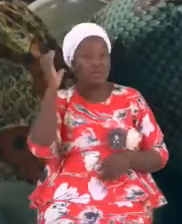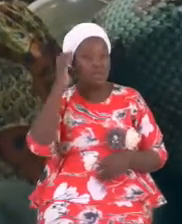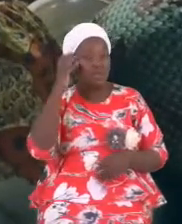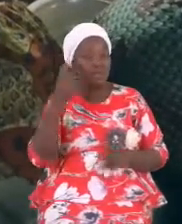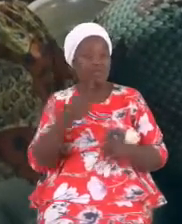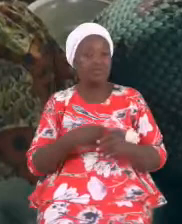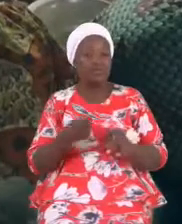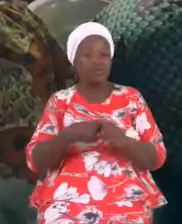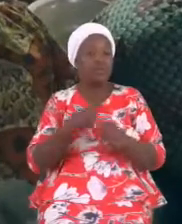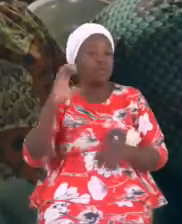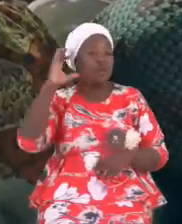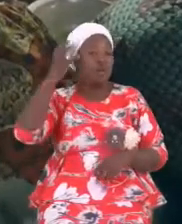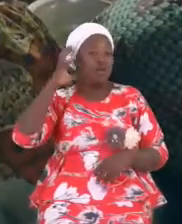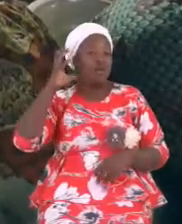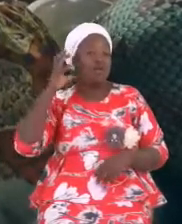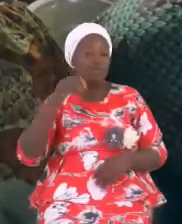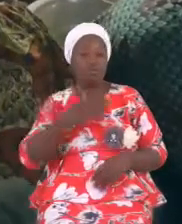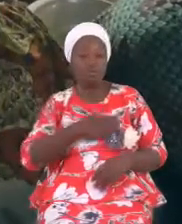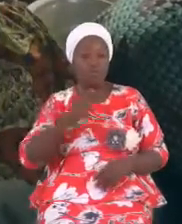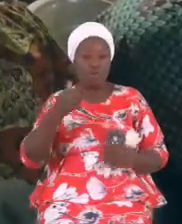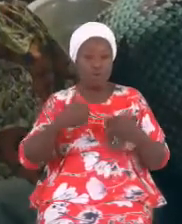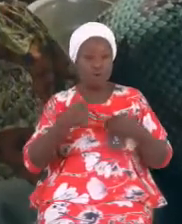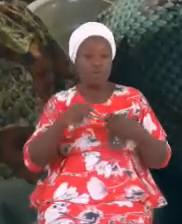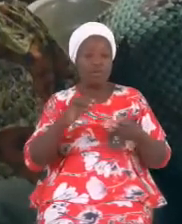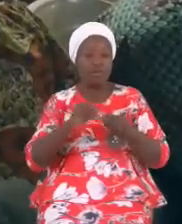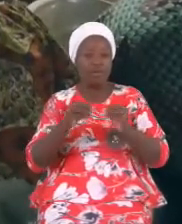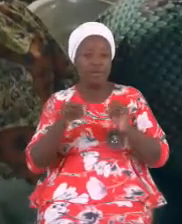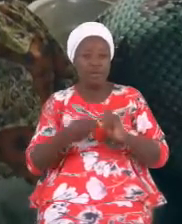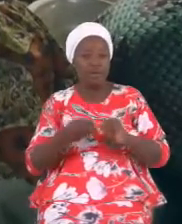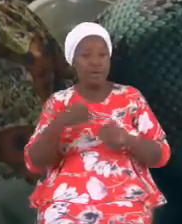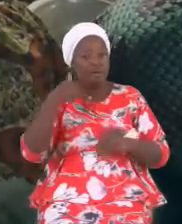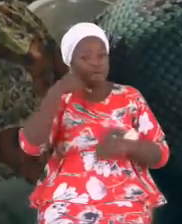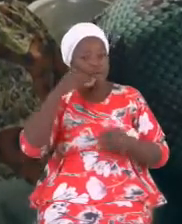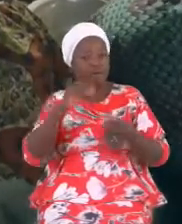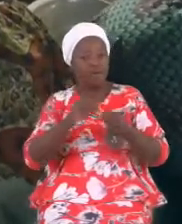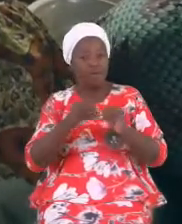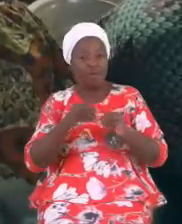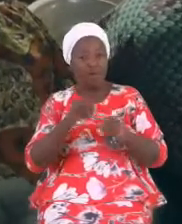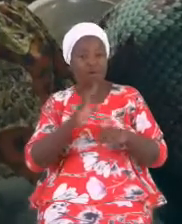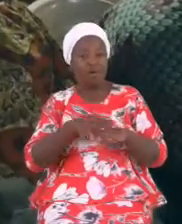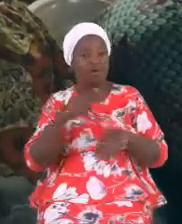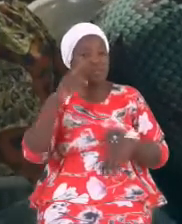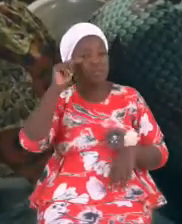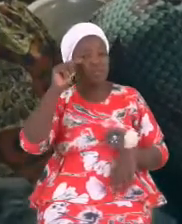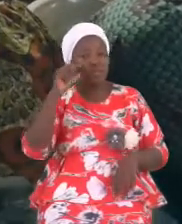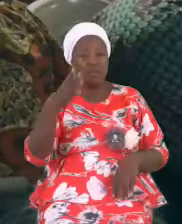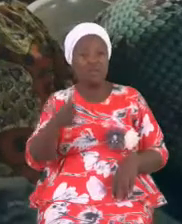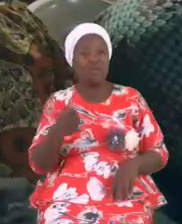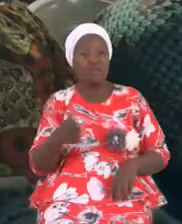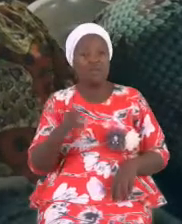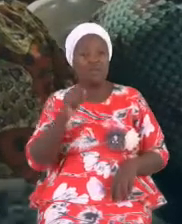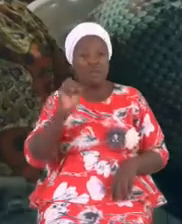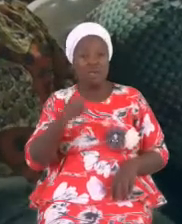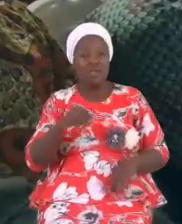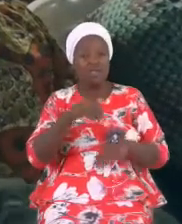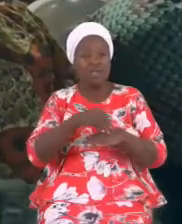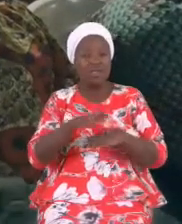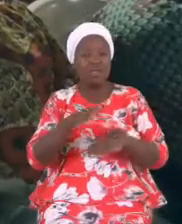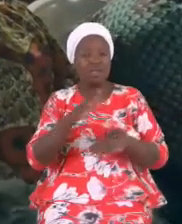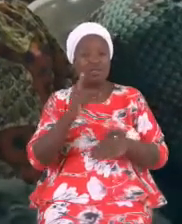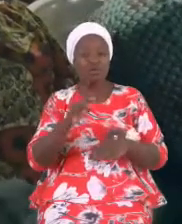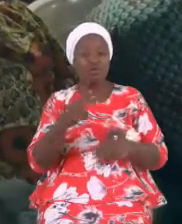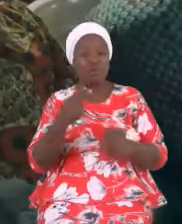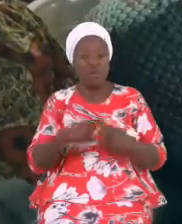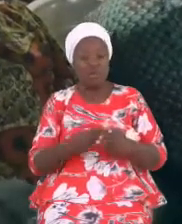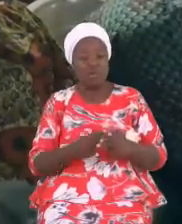you also have the number, phone number on the screen. You can send your details to us,